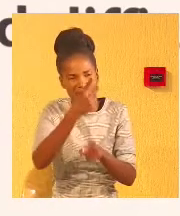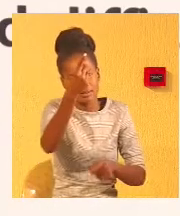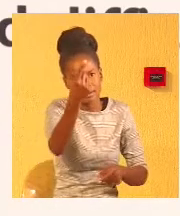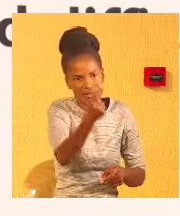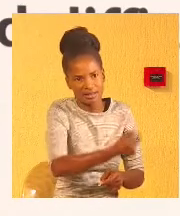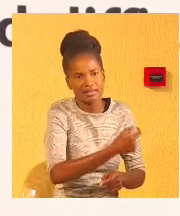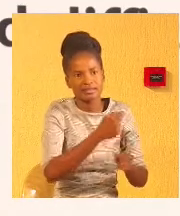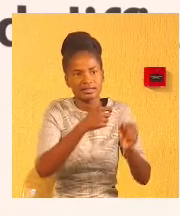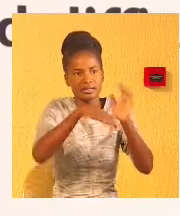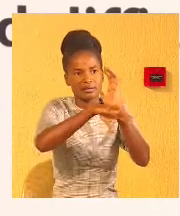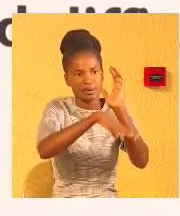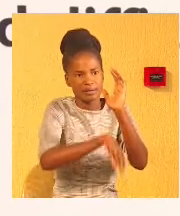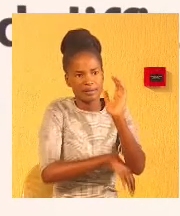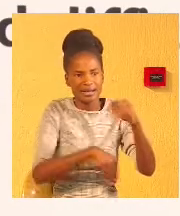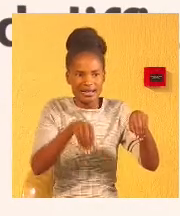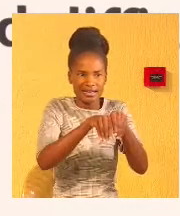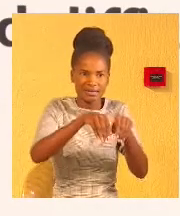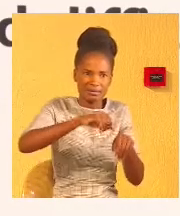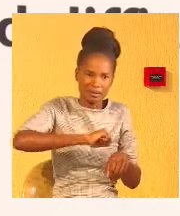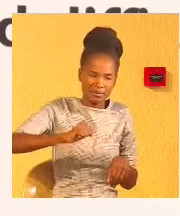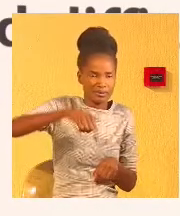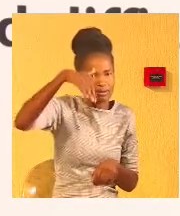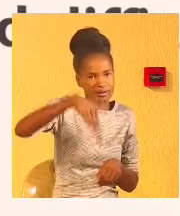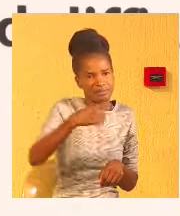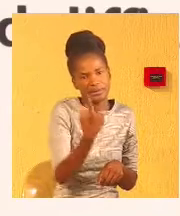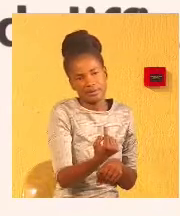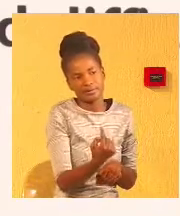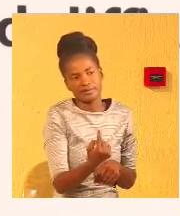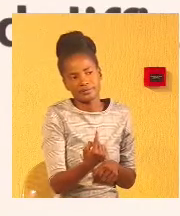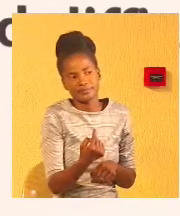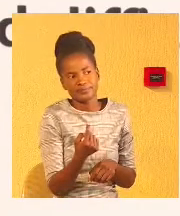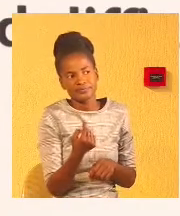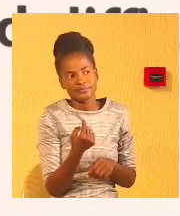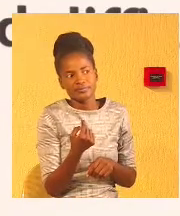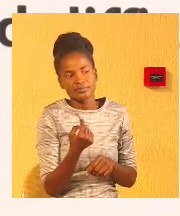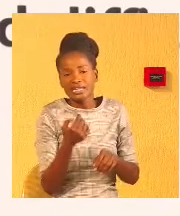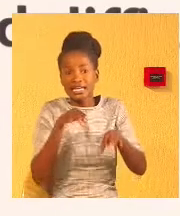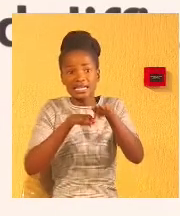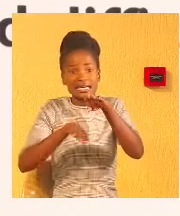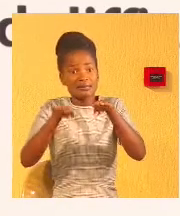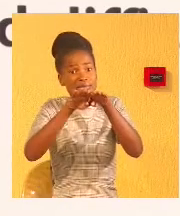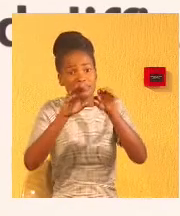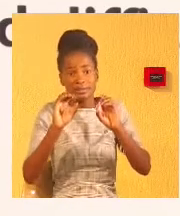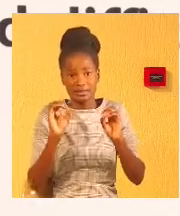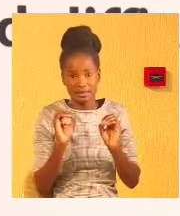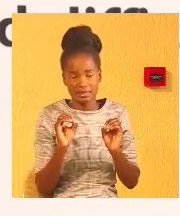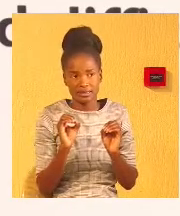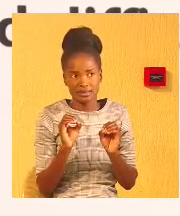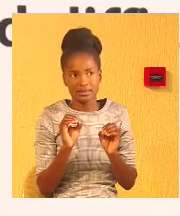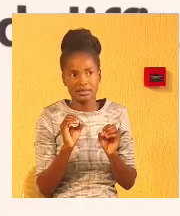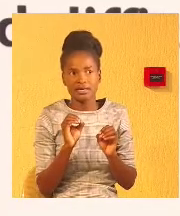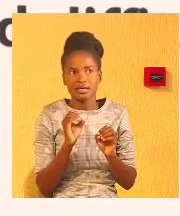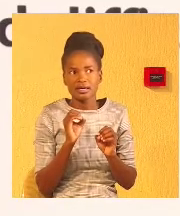buy local in terms of agricultural produce. So if that is not being done, it is because